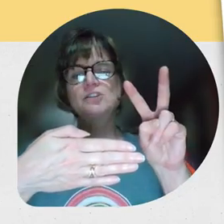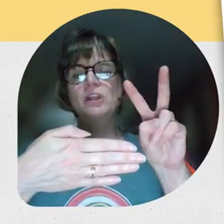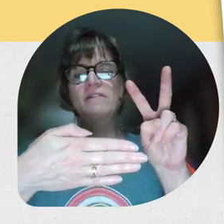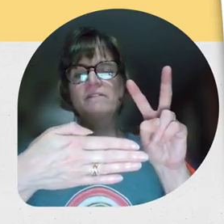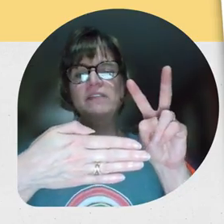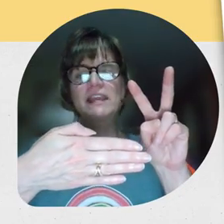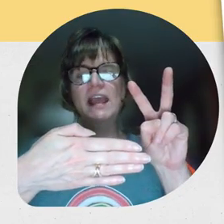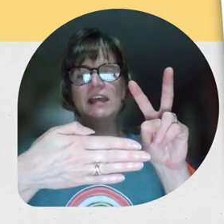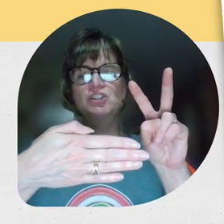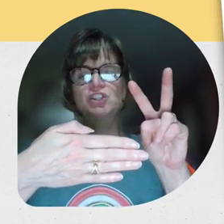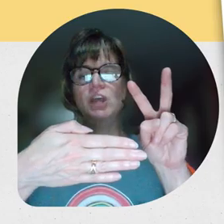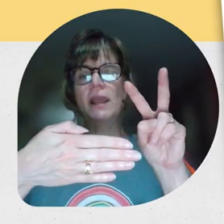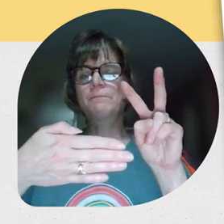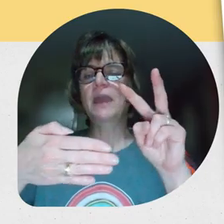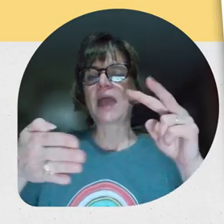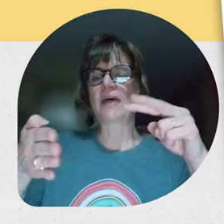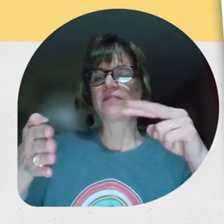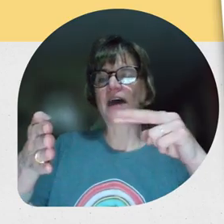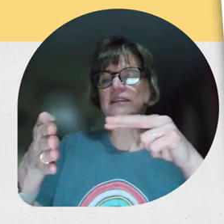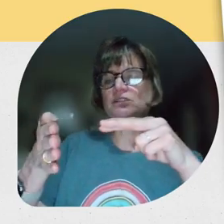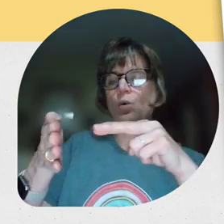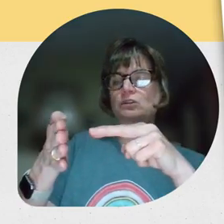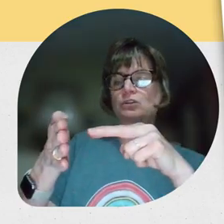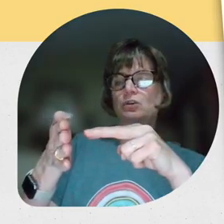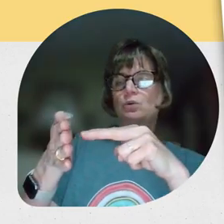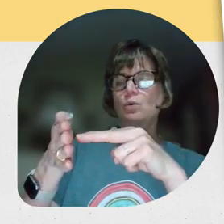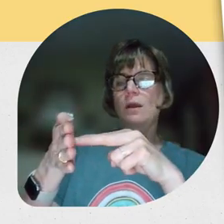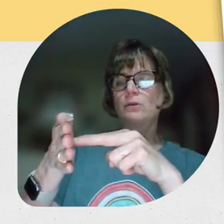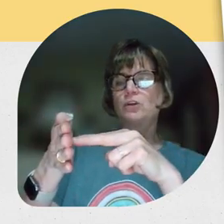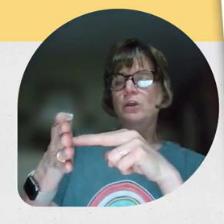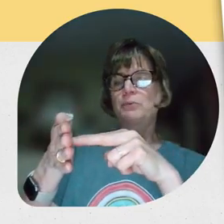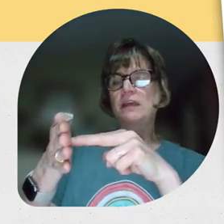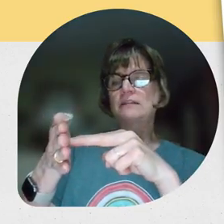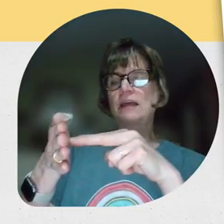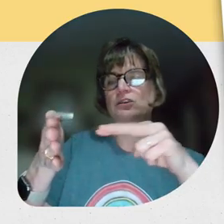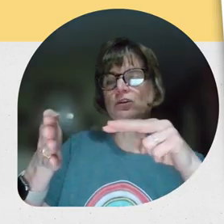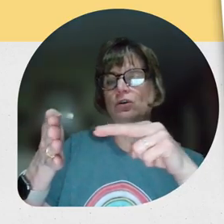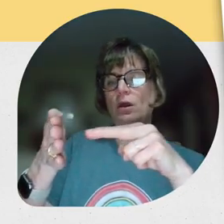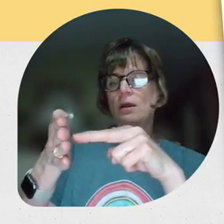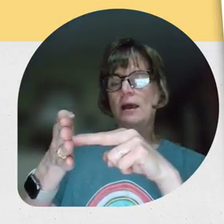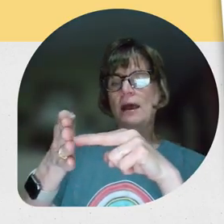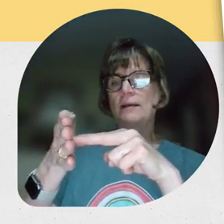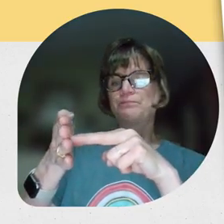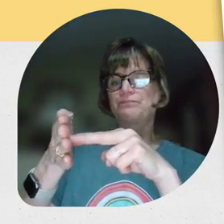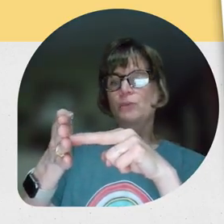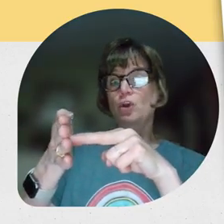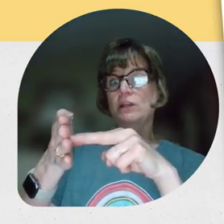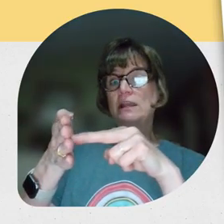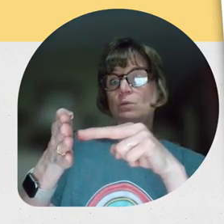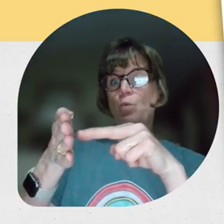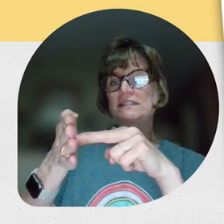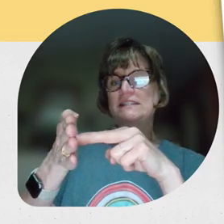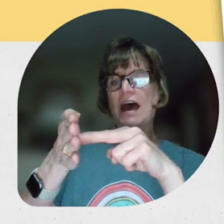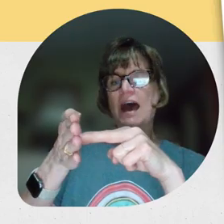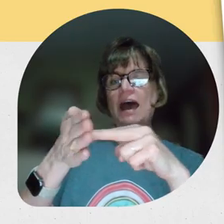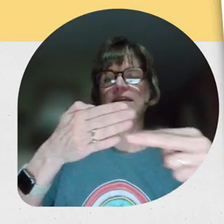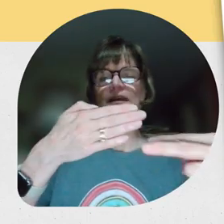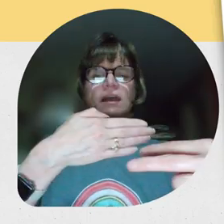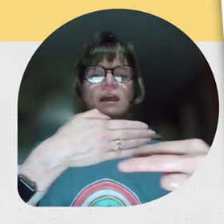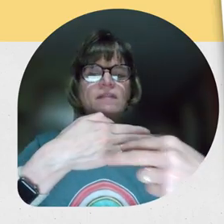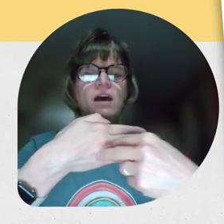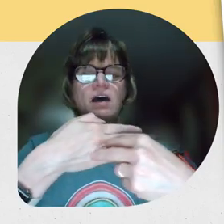hand is going to have a V hand shape, and then you're going to pretend like you're cooking one